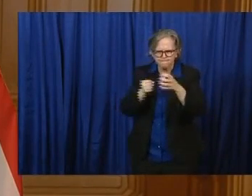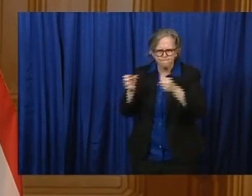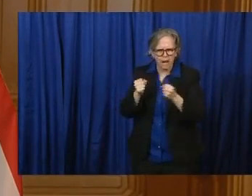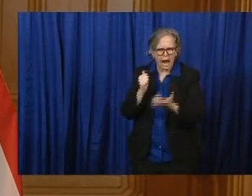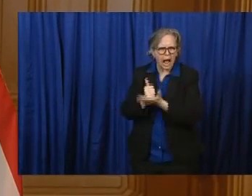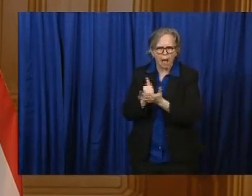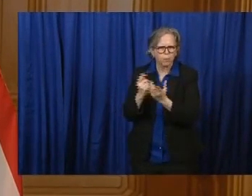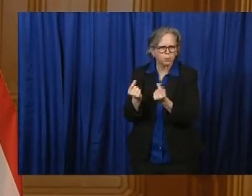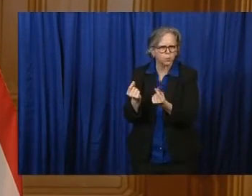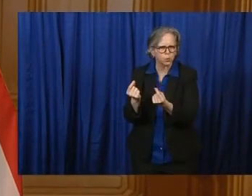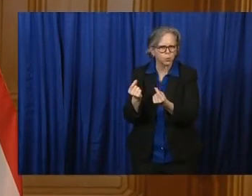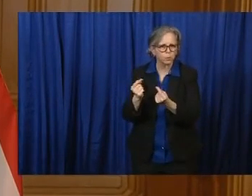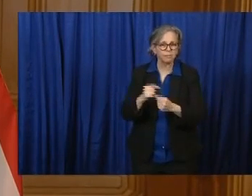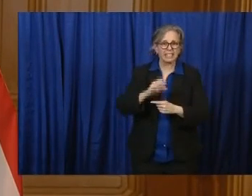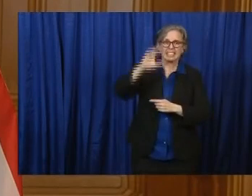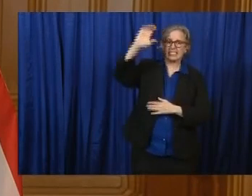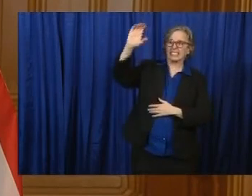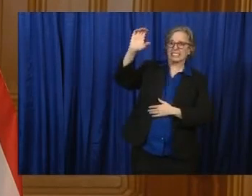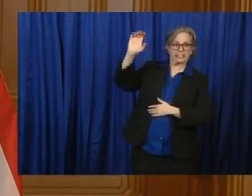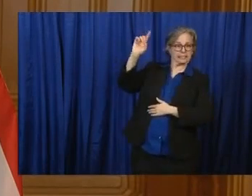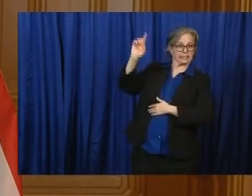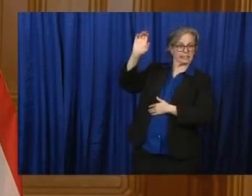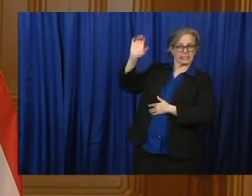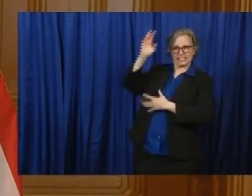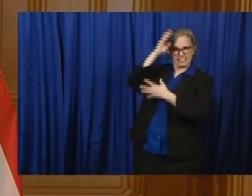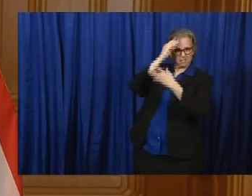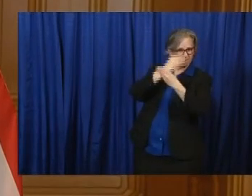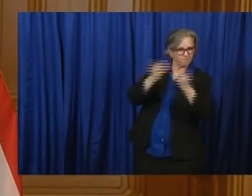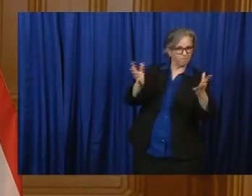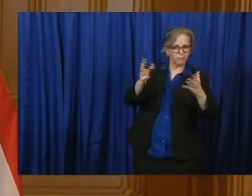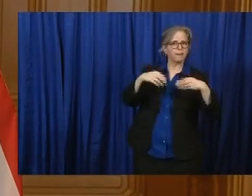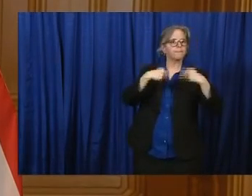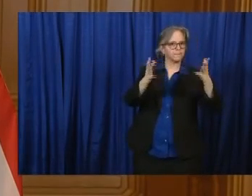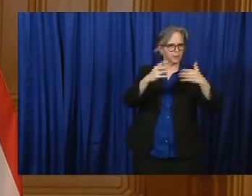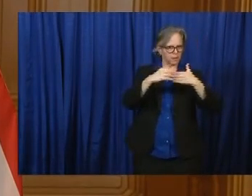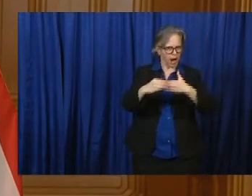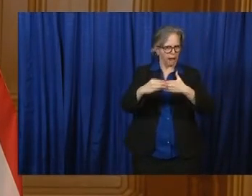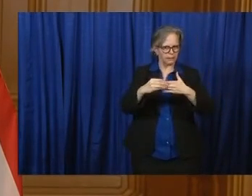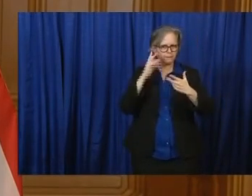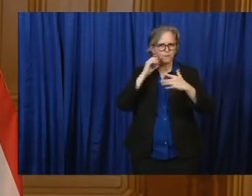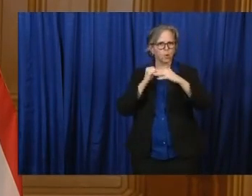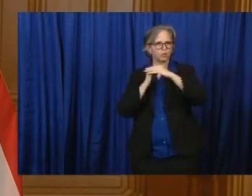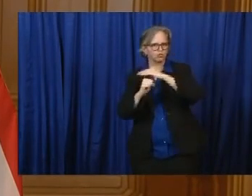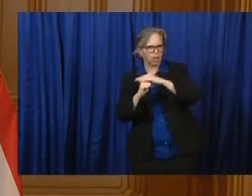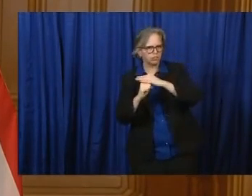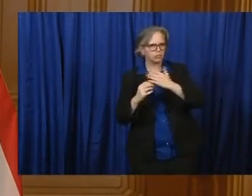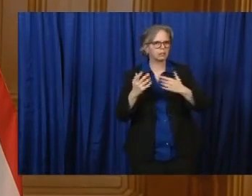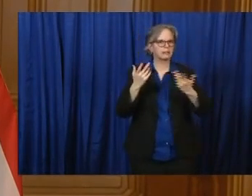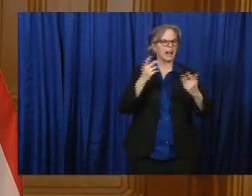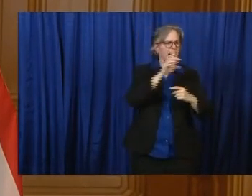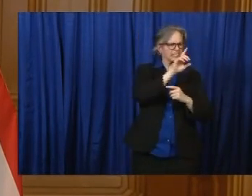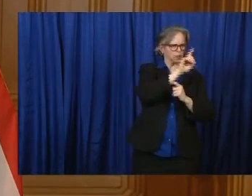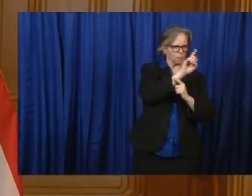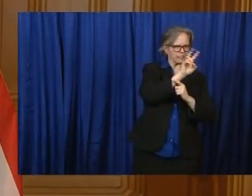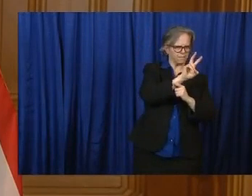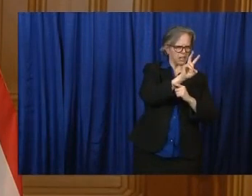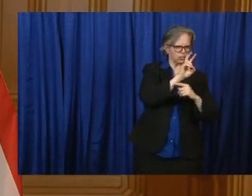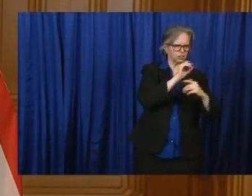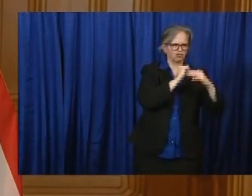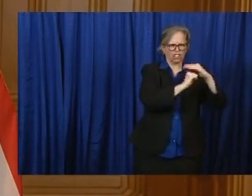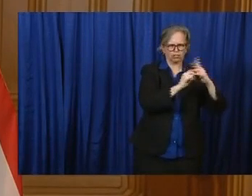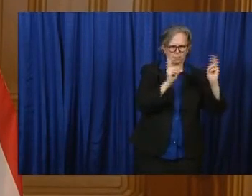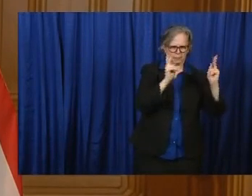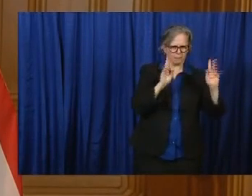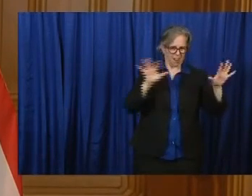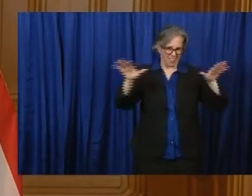violence shelters. While these documents are available to communities in Ohio now, our state homeless team is